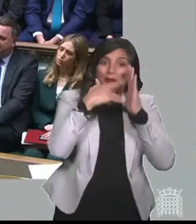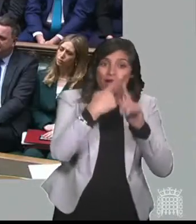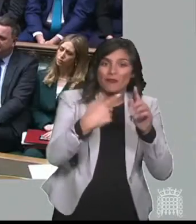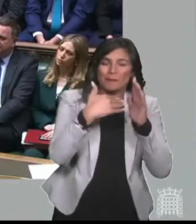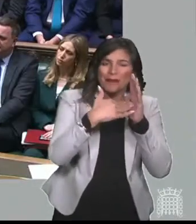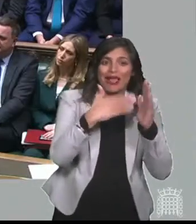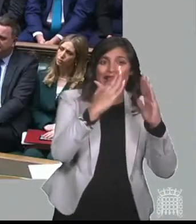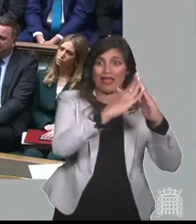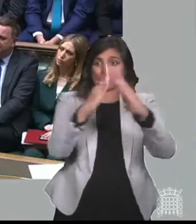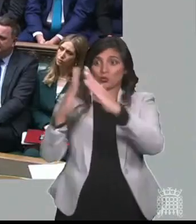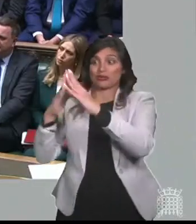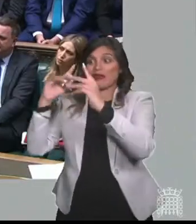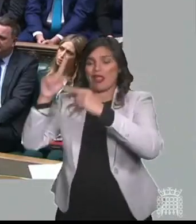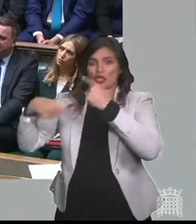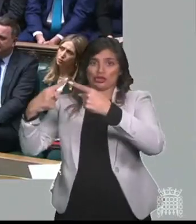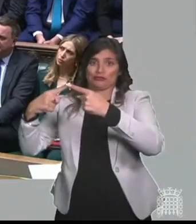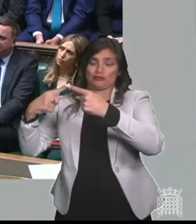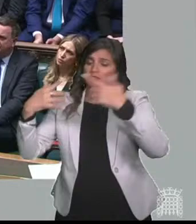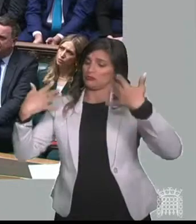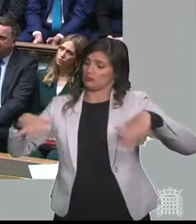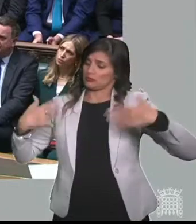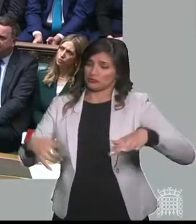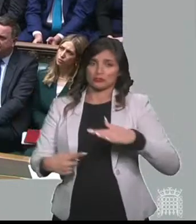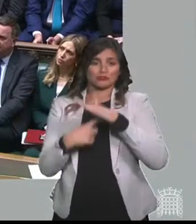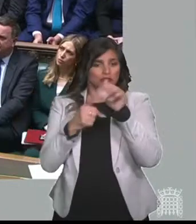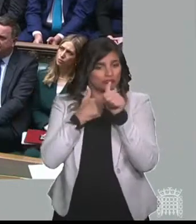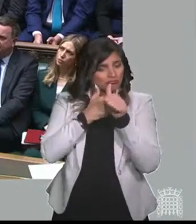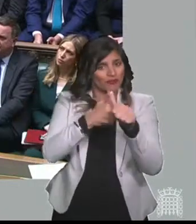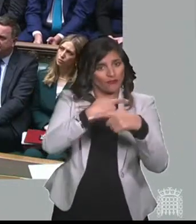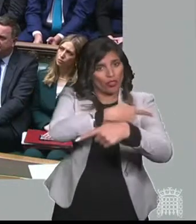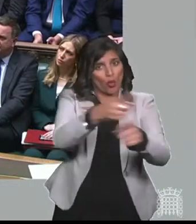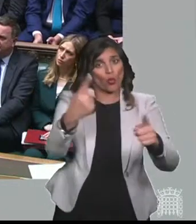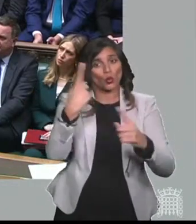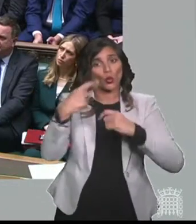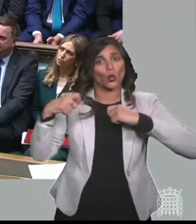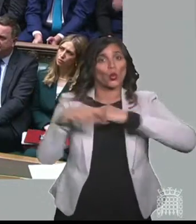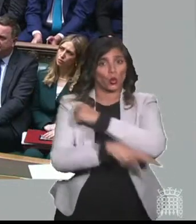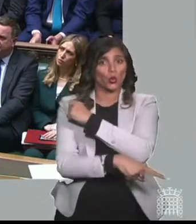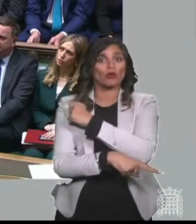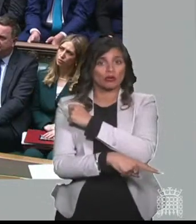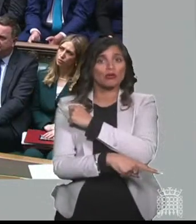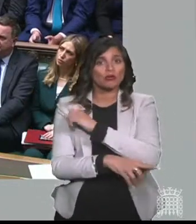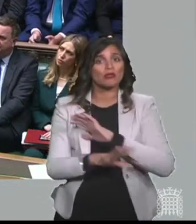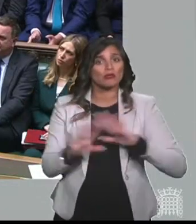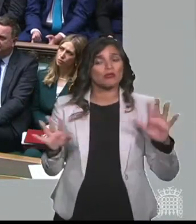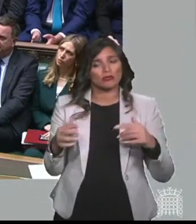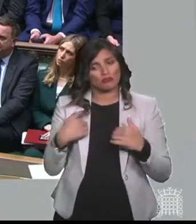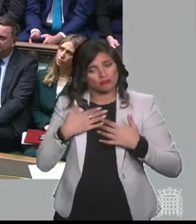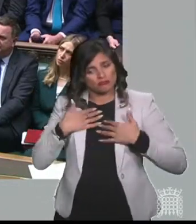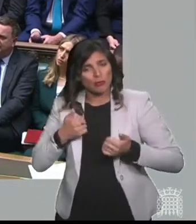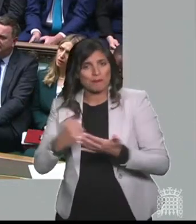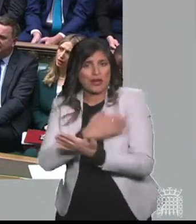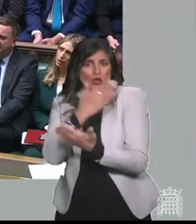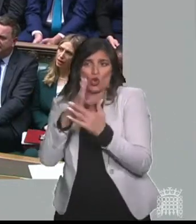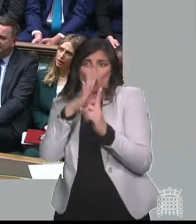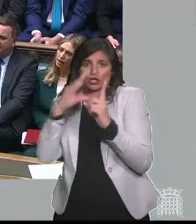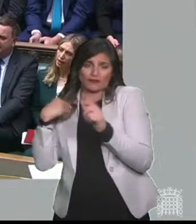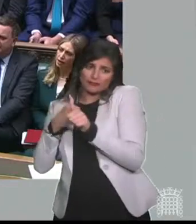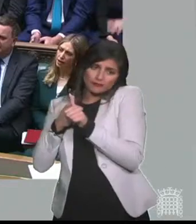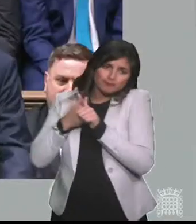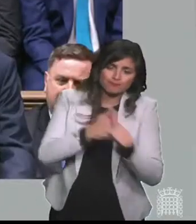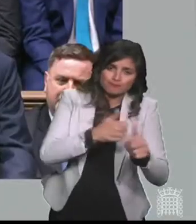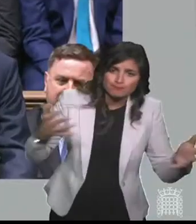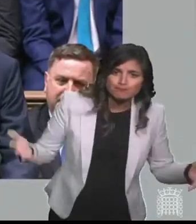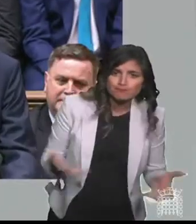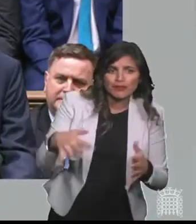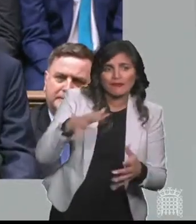next year. Vital support to those on the very lowest incomes from a compassionate Conservative government.